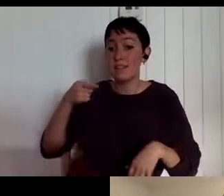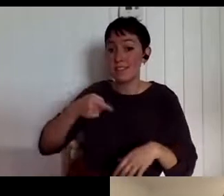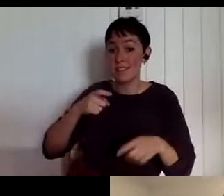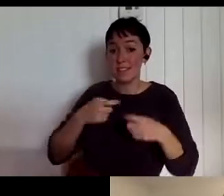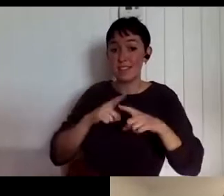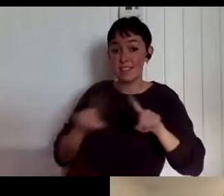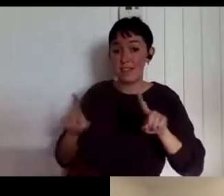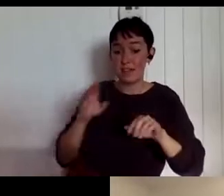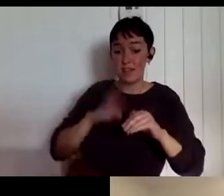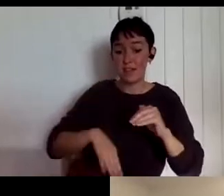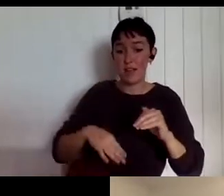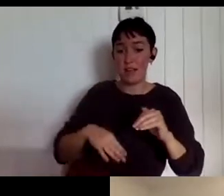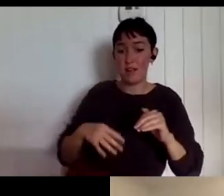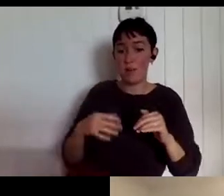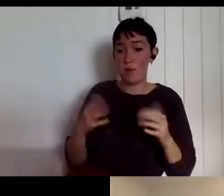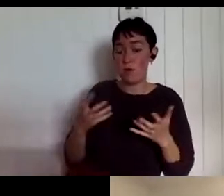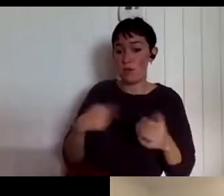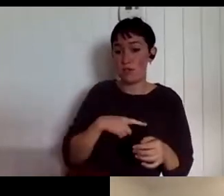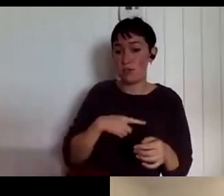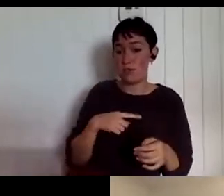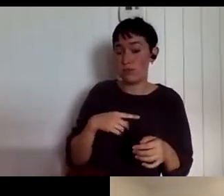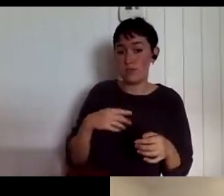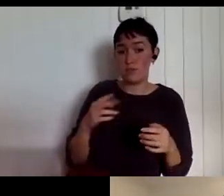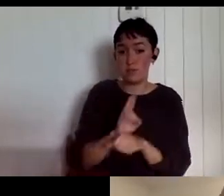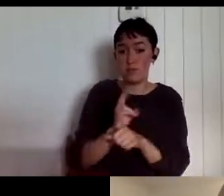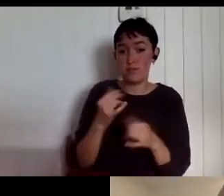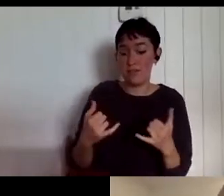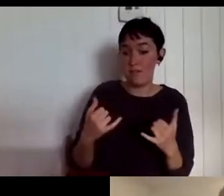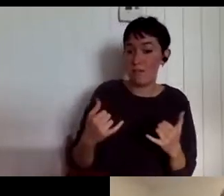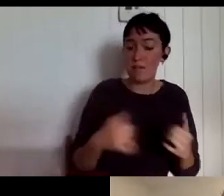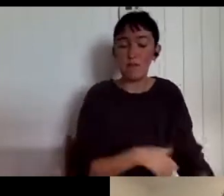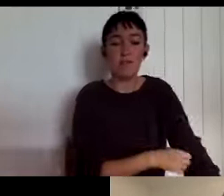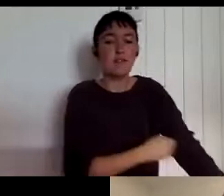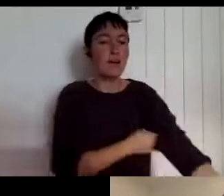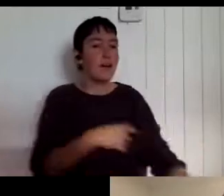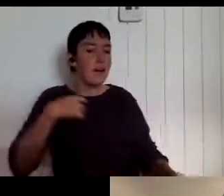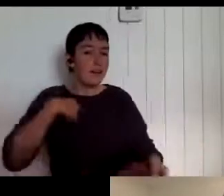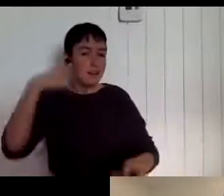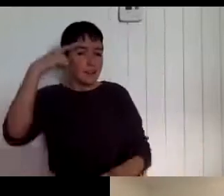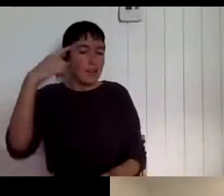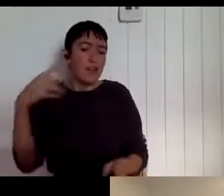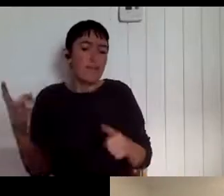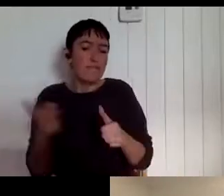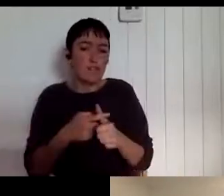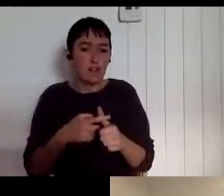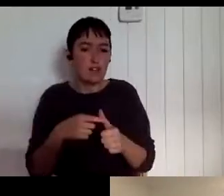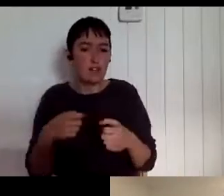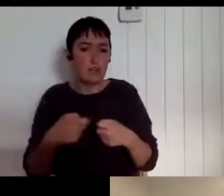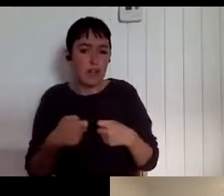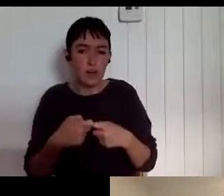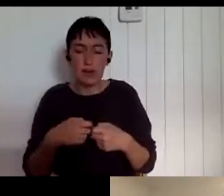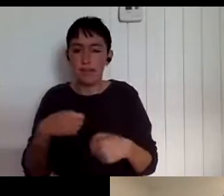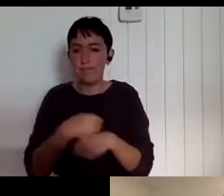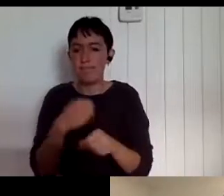So I think technically speaking, the very first battery was made in the 1600s, and it was very simple,